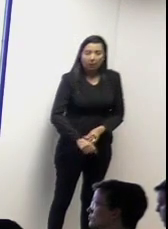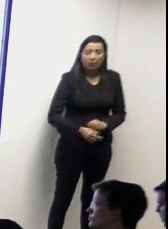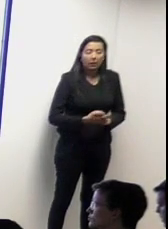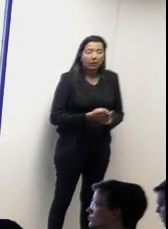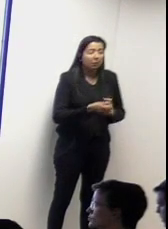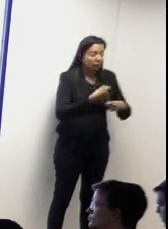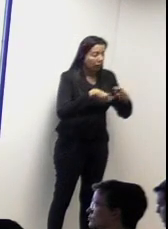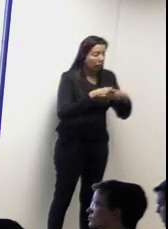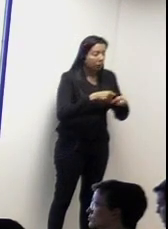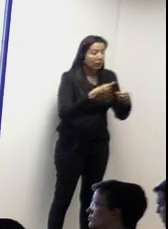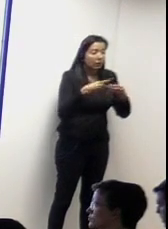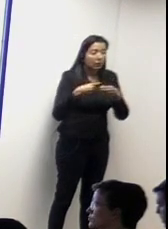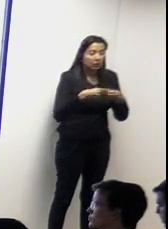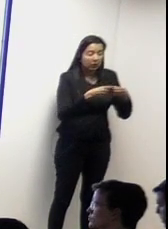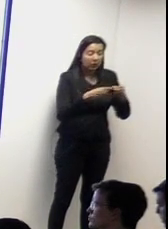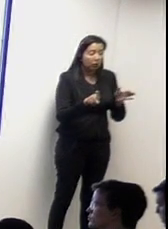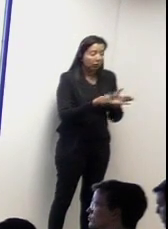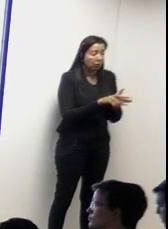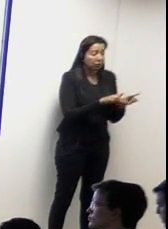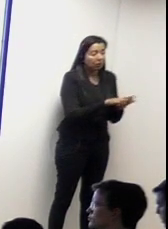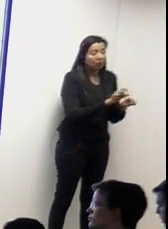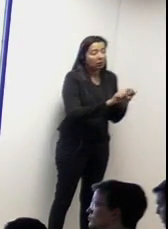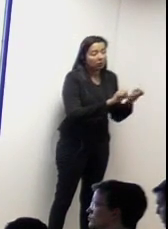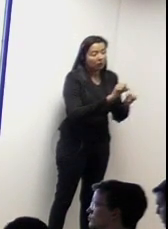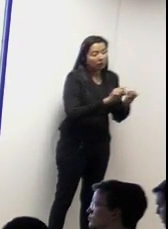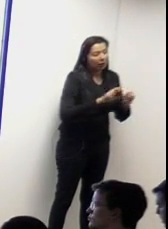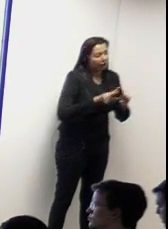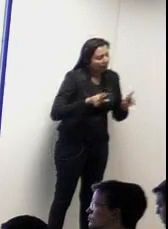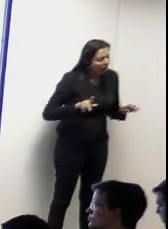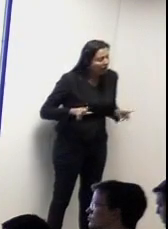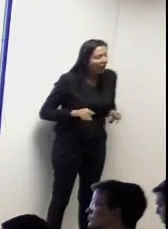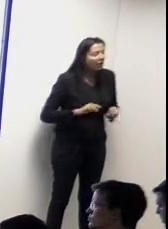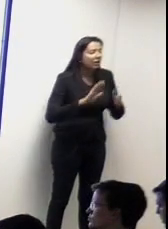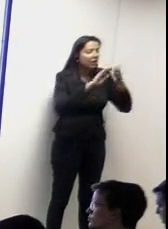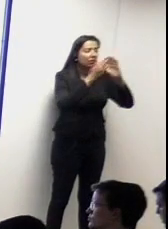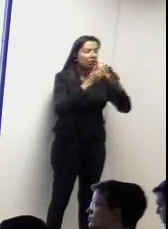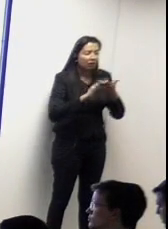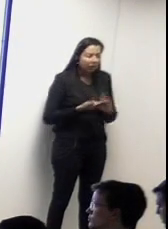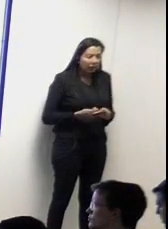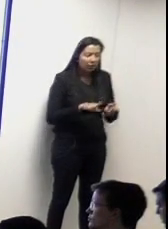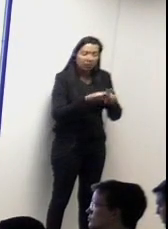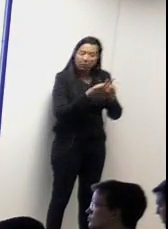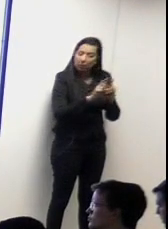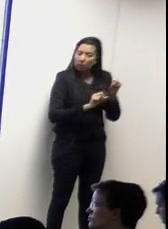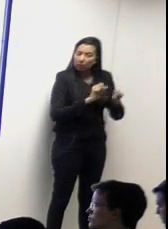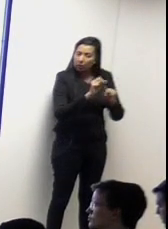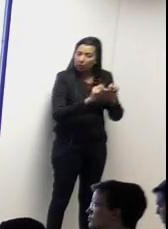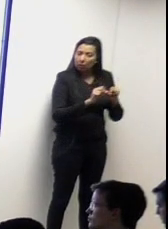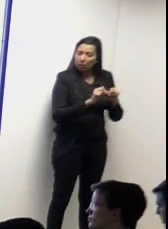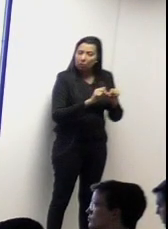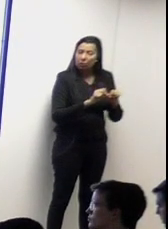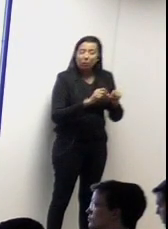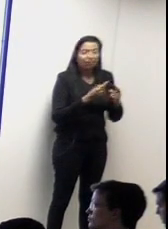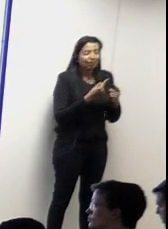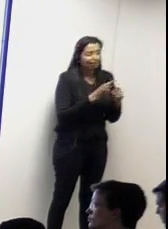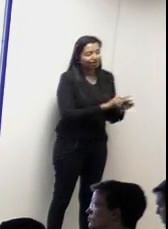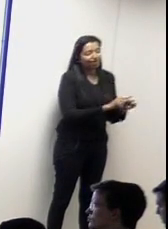In particular, there were a lot of favelas at the time. So it was very controversial.